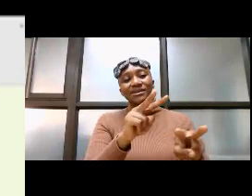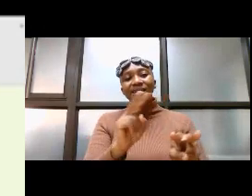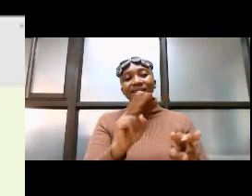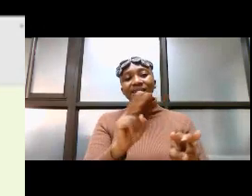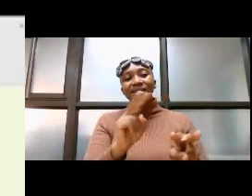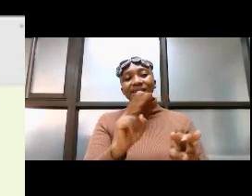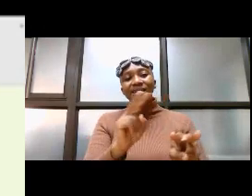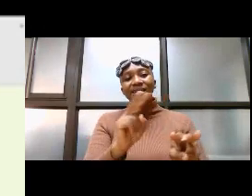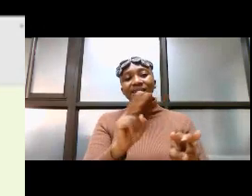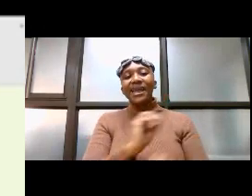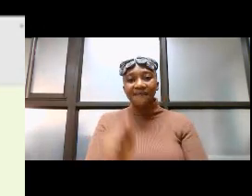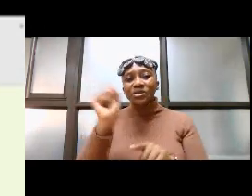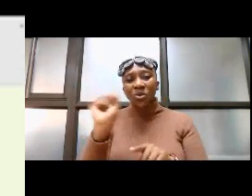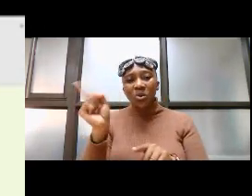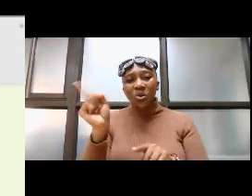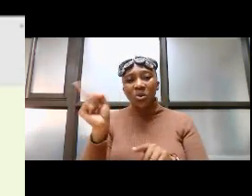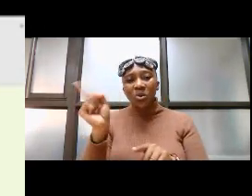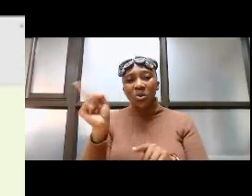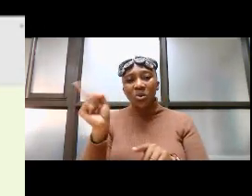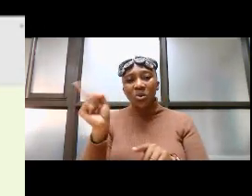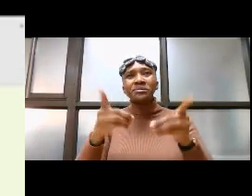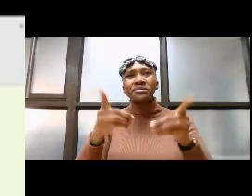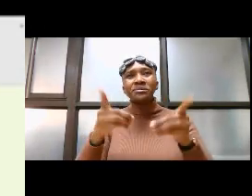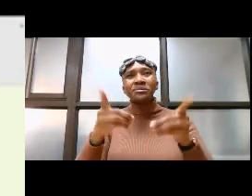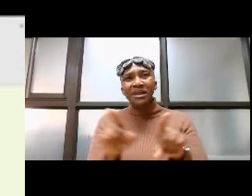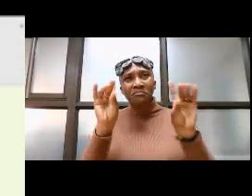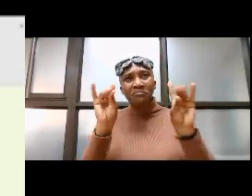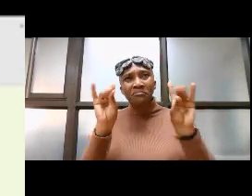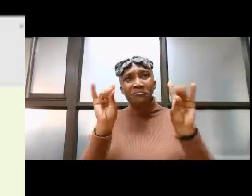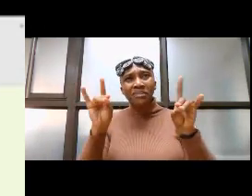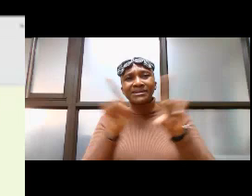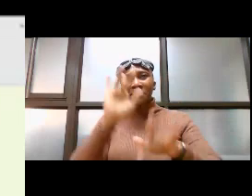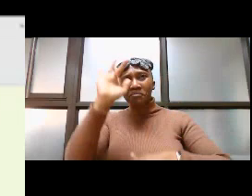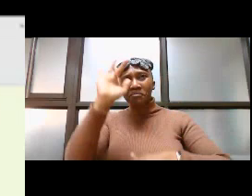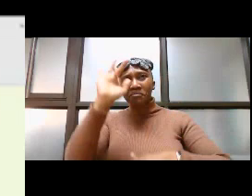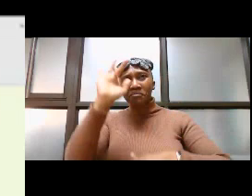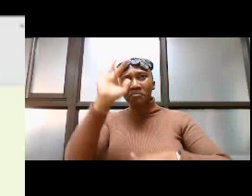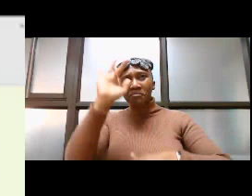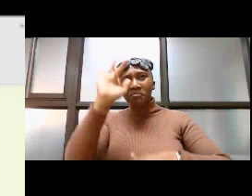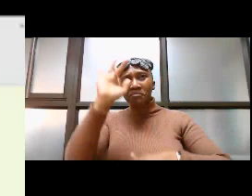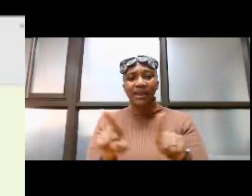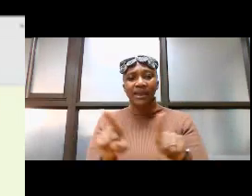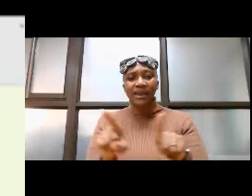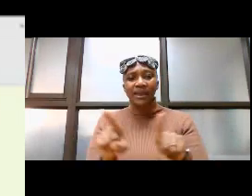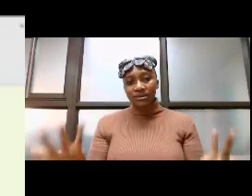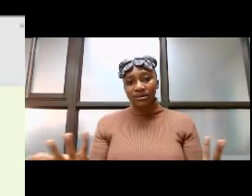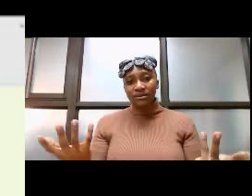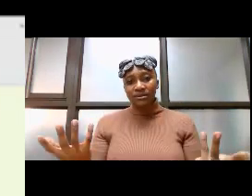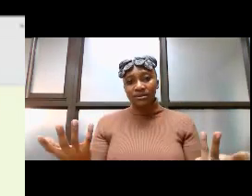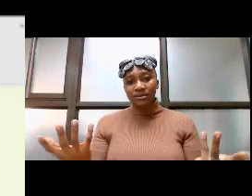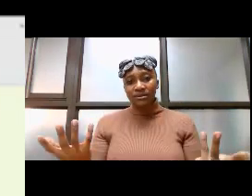primitive, barbaric, and dangerous, and diseased. That's how Africa was dismissed. See,